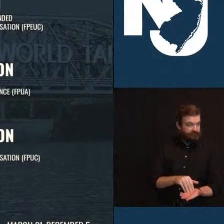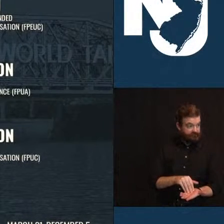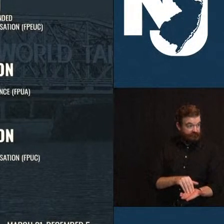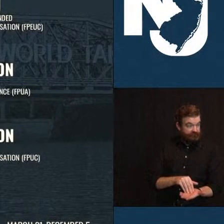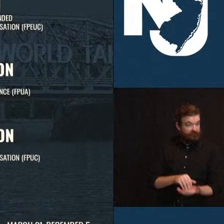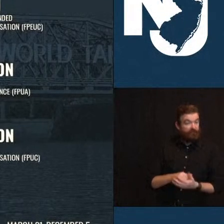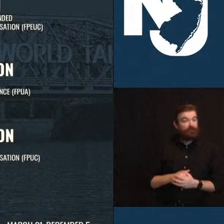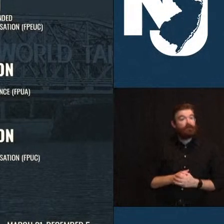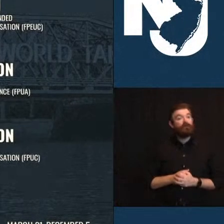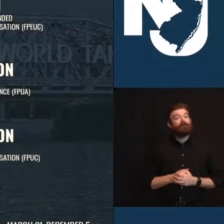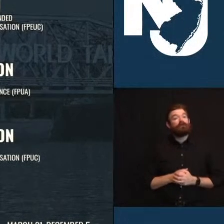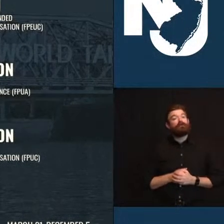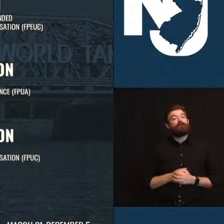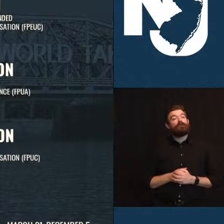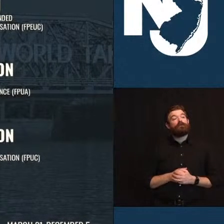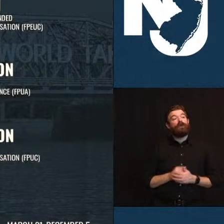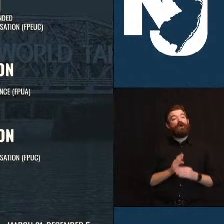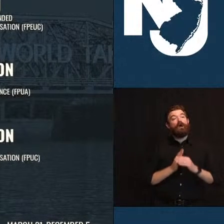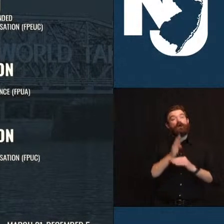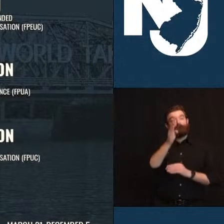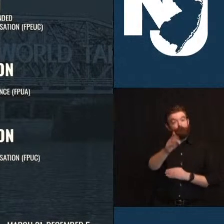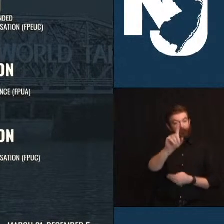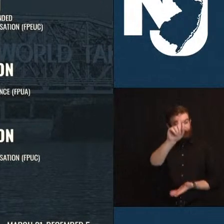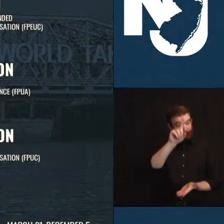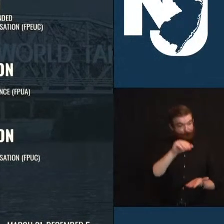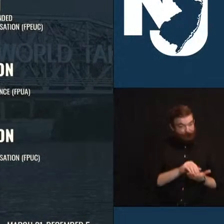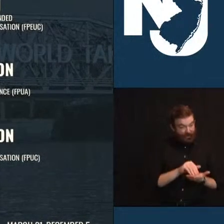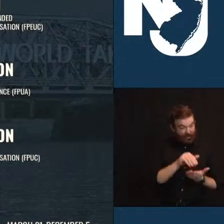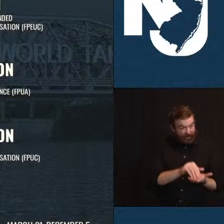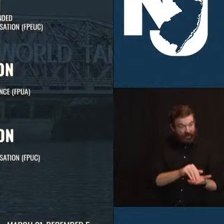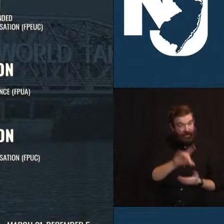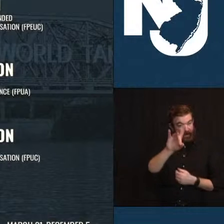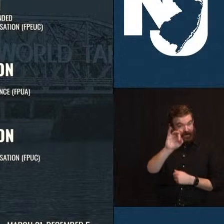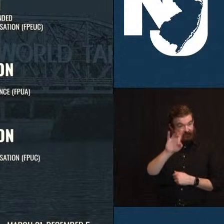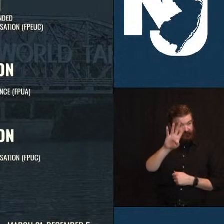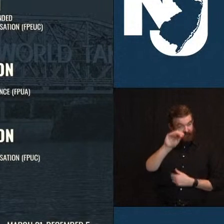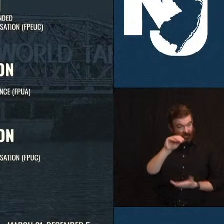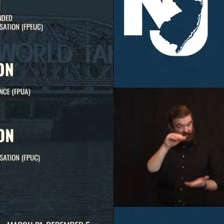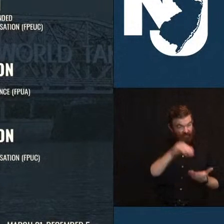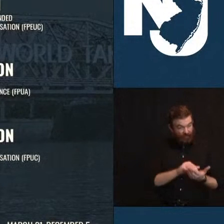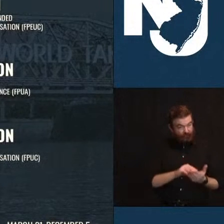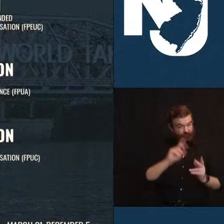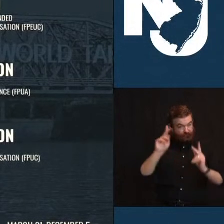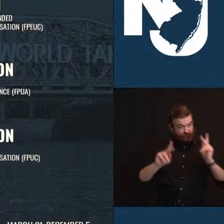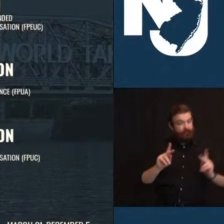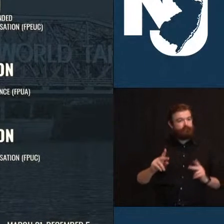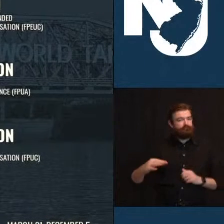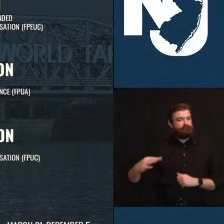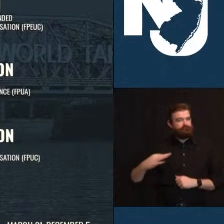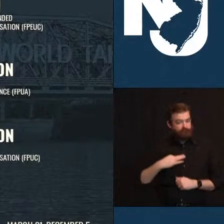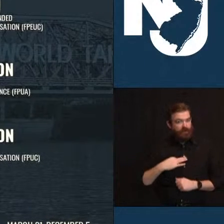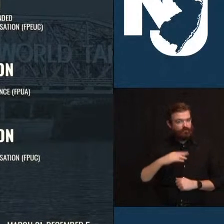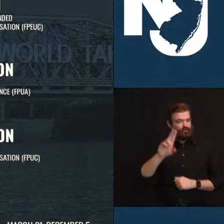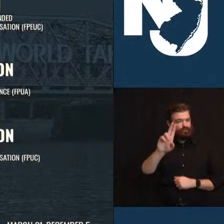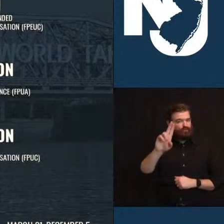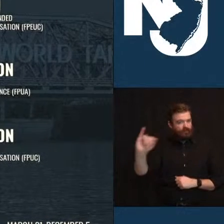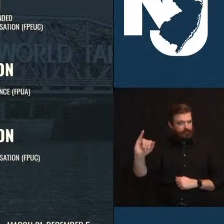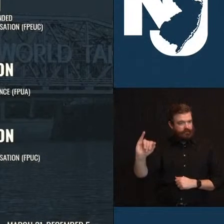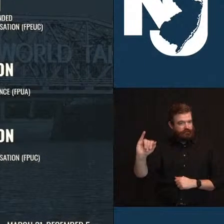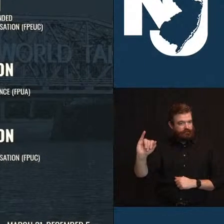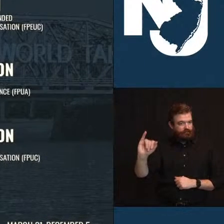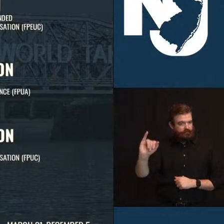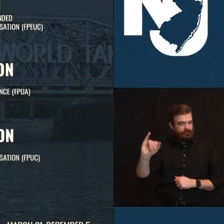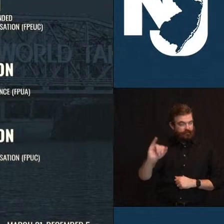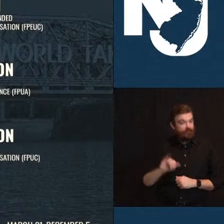1,840,000 New Jersey workers have filed claims for unemployment assistance. The department has distributed more than